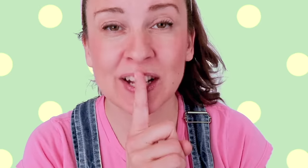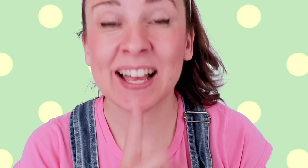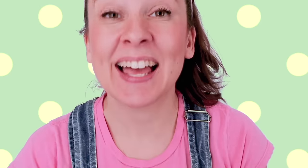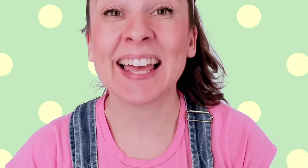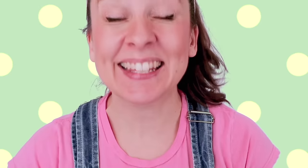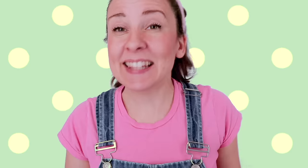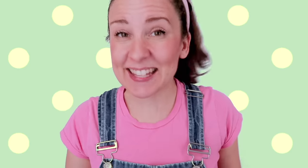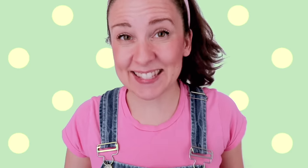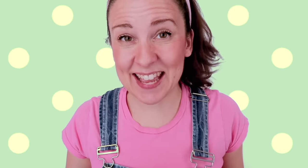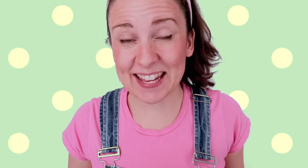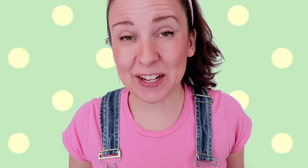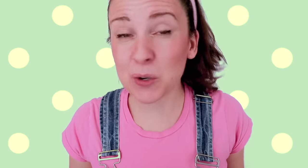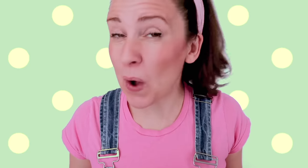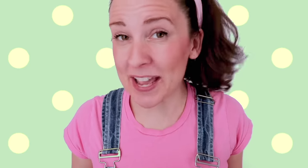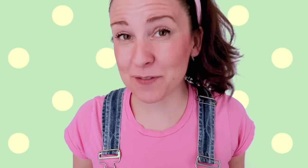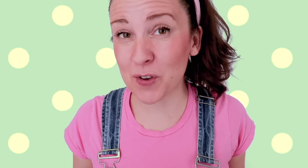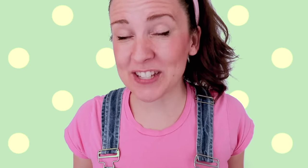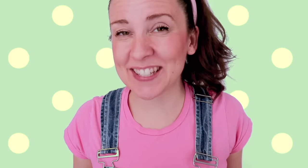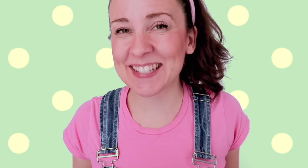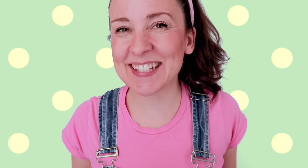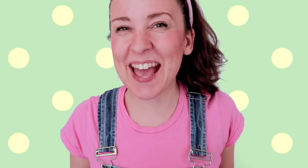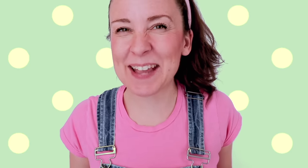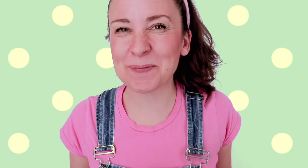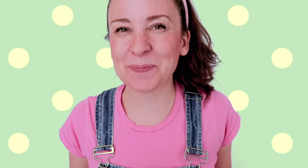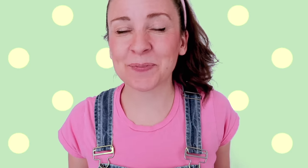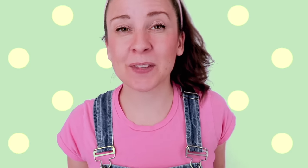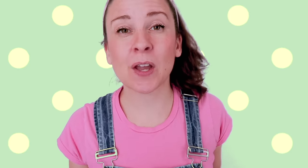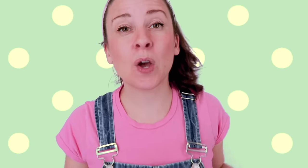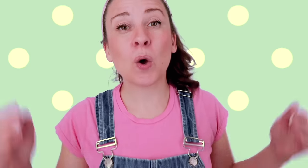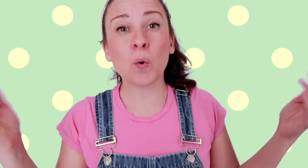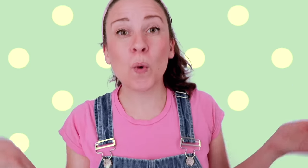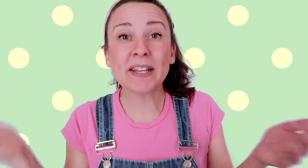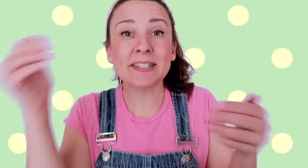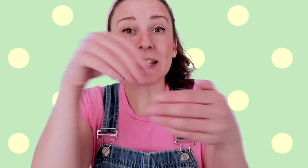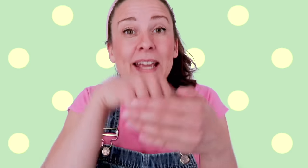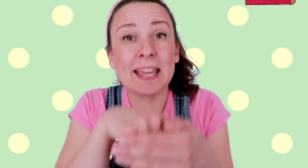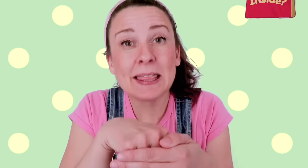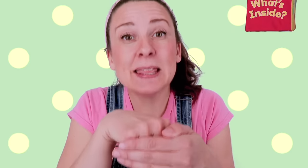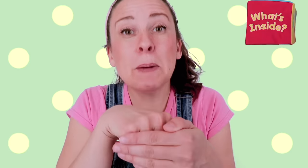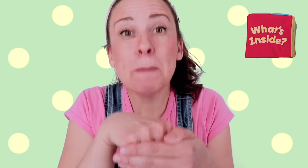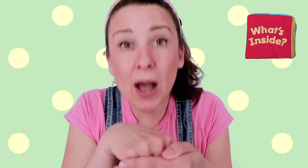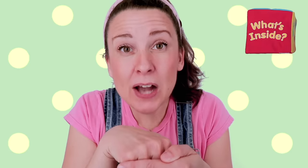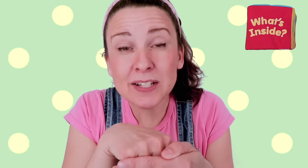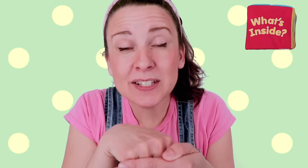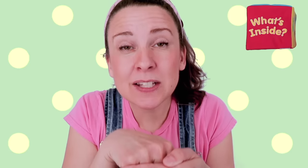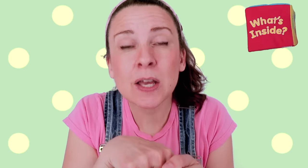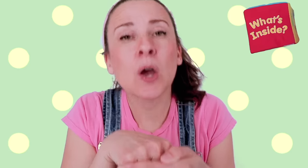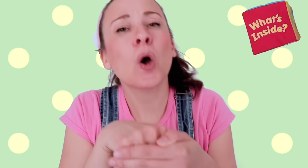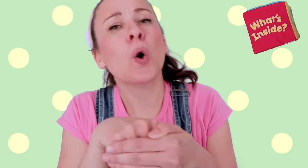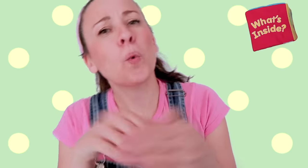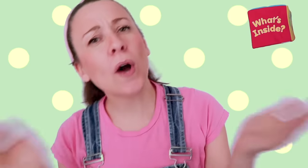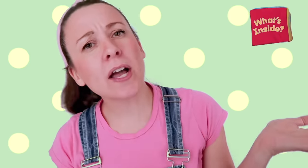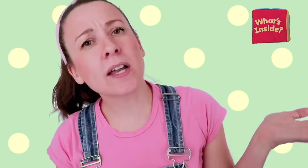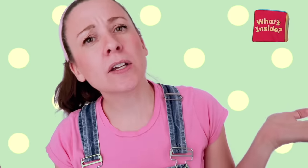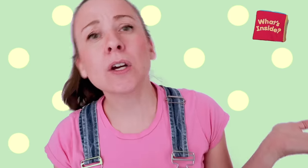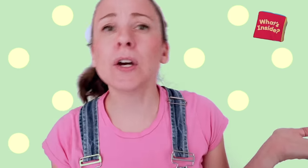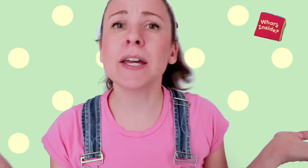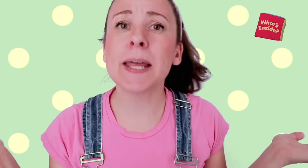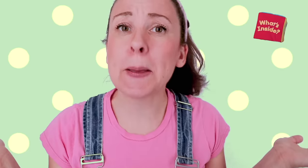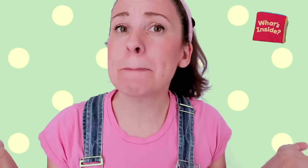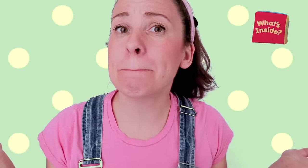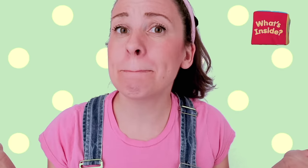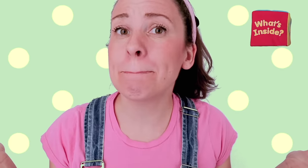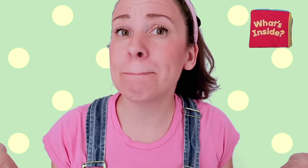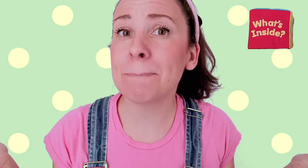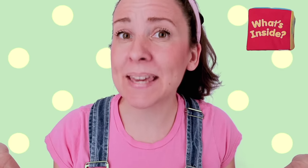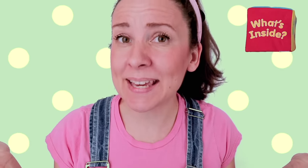Shh. Let's say it in a quiet voice this time. What's in the box? What could